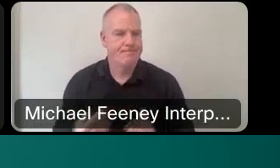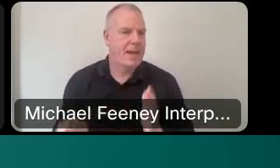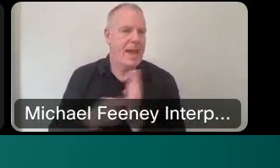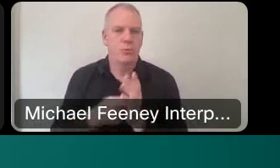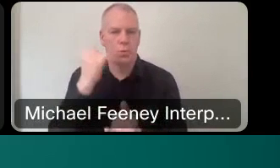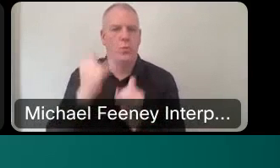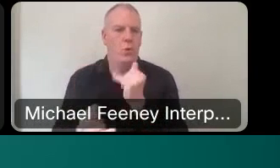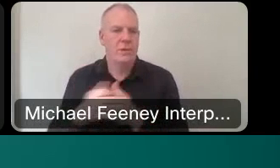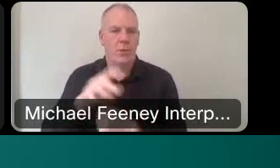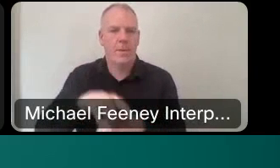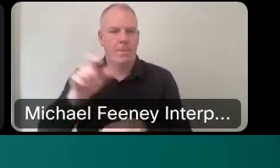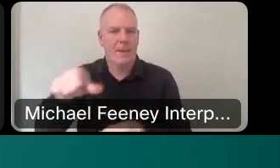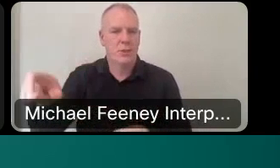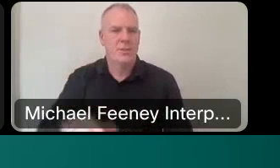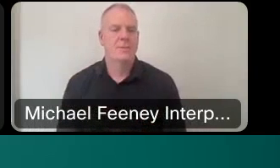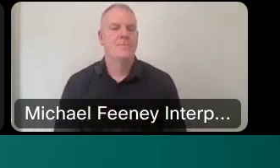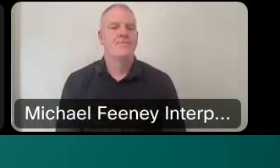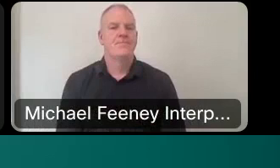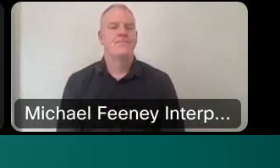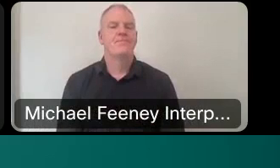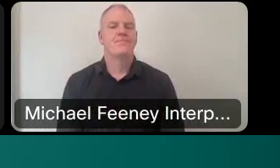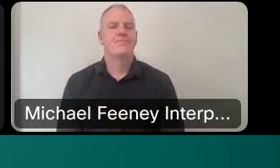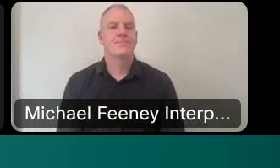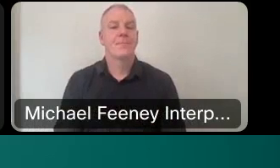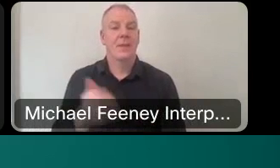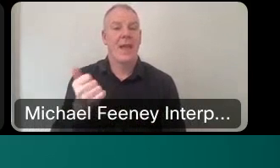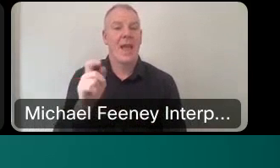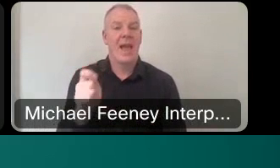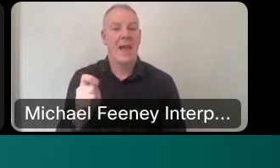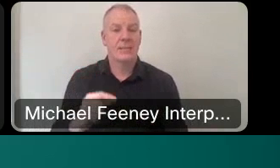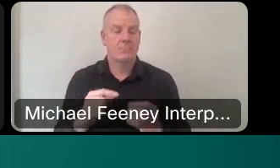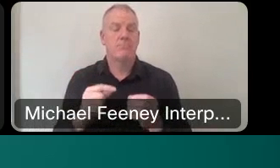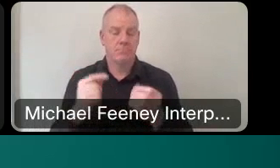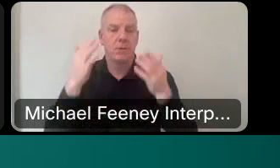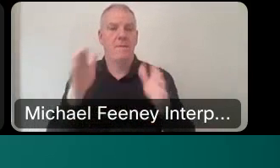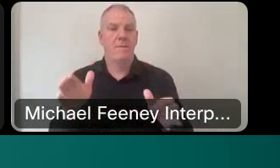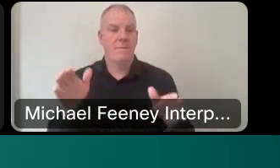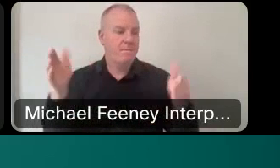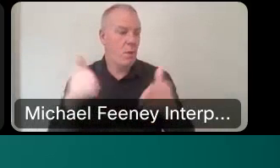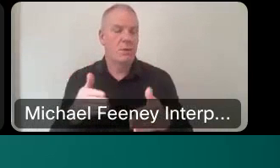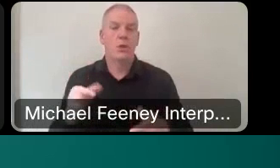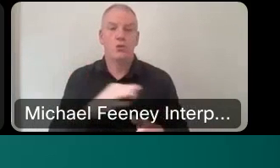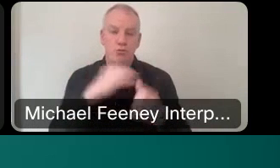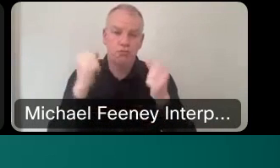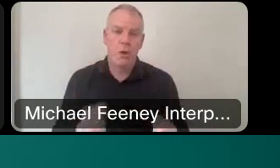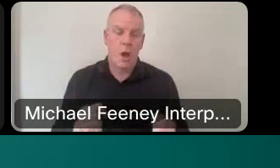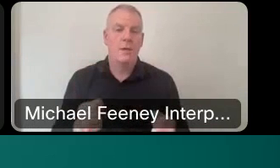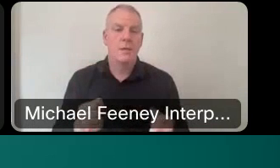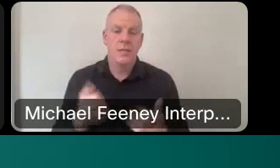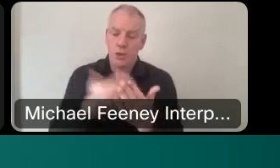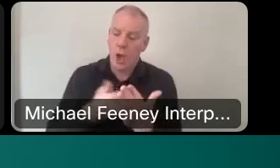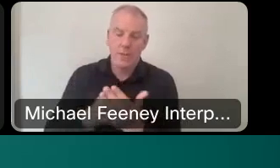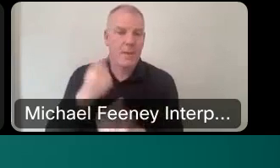harm for the patient. And also, the Act really drives the importance of good documentation of open disclosure, which is